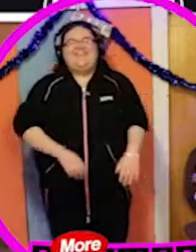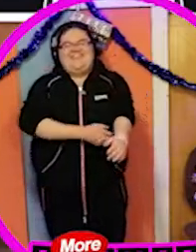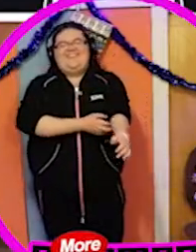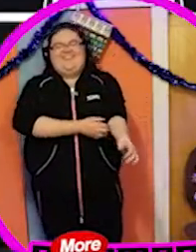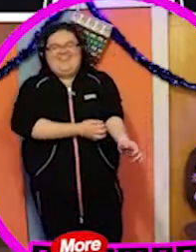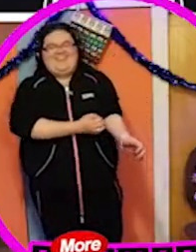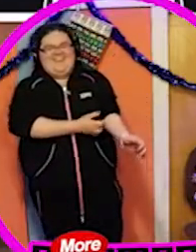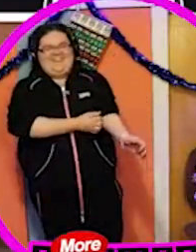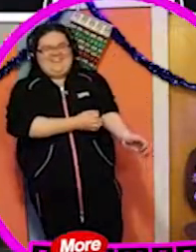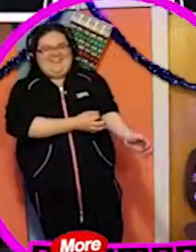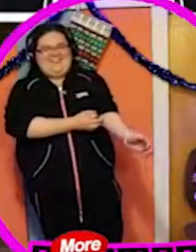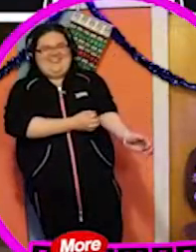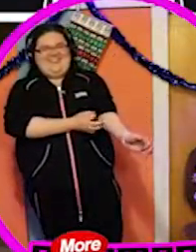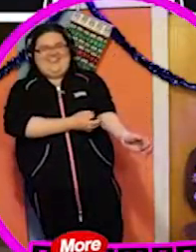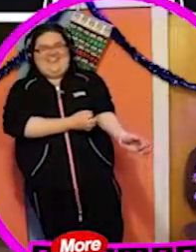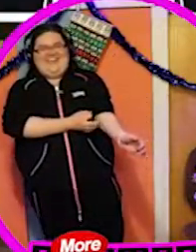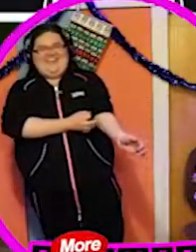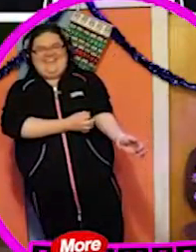No, what are you doing?